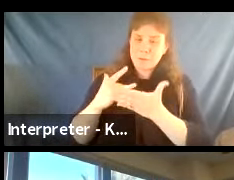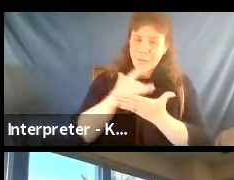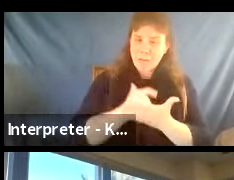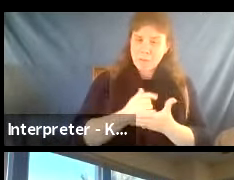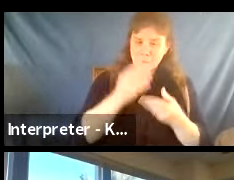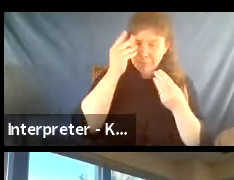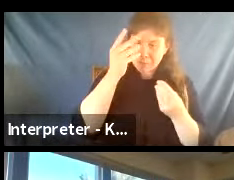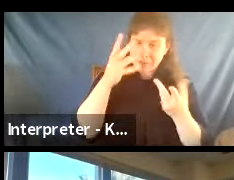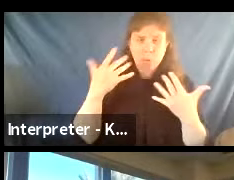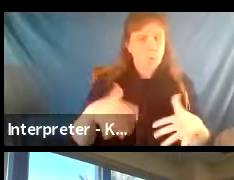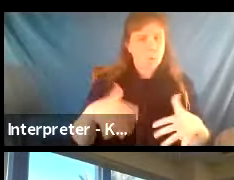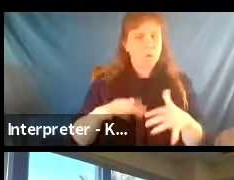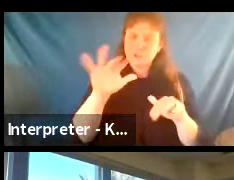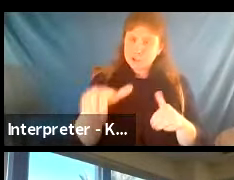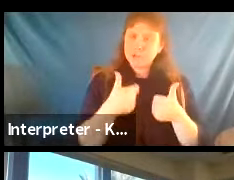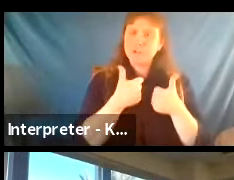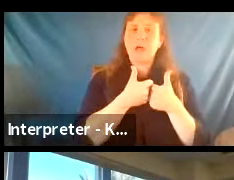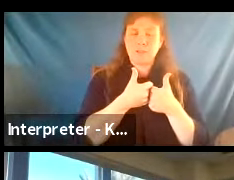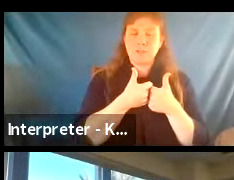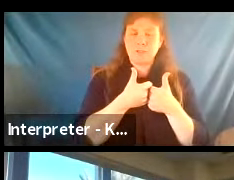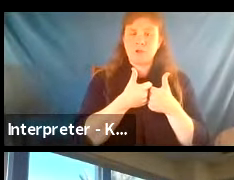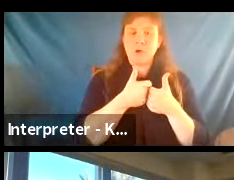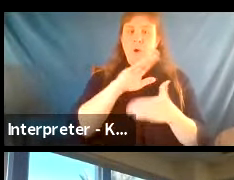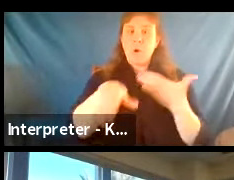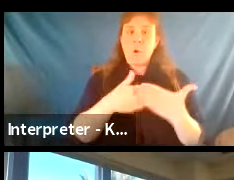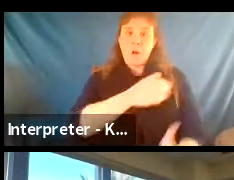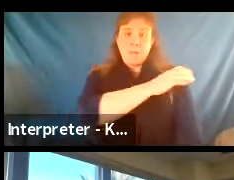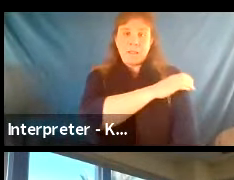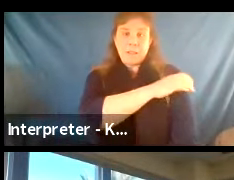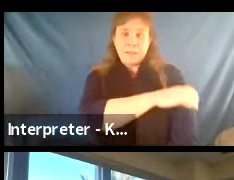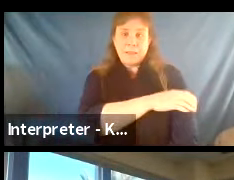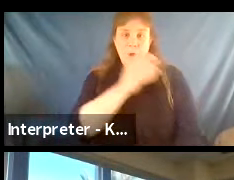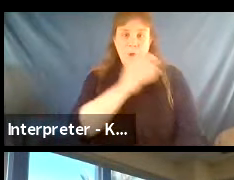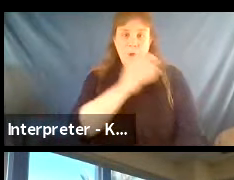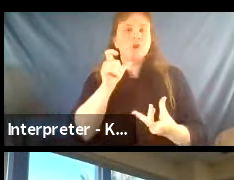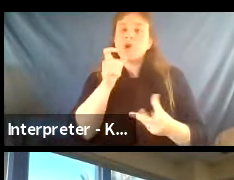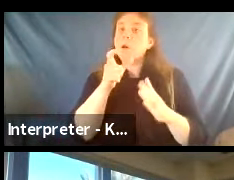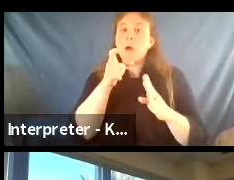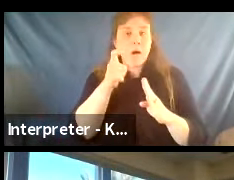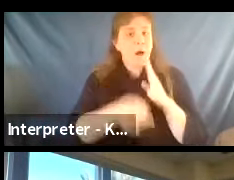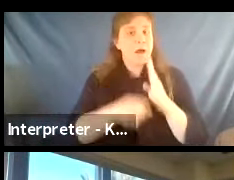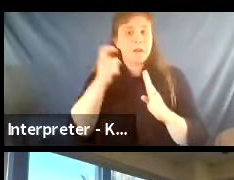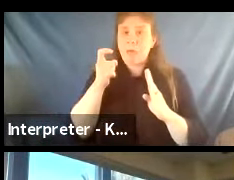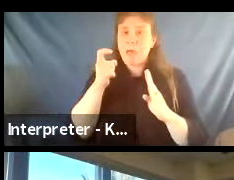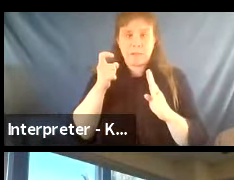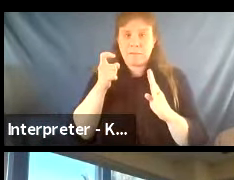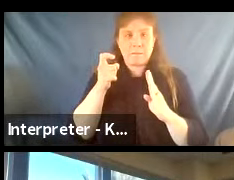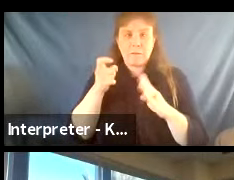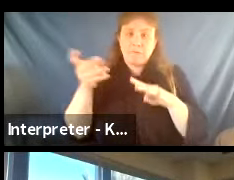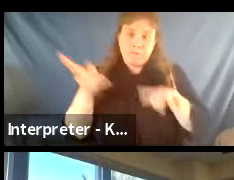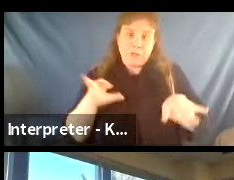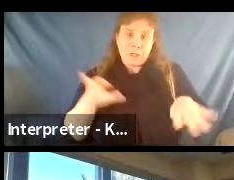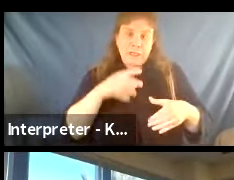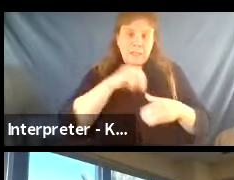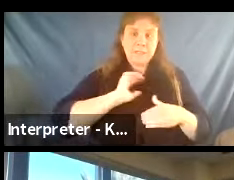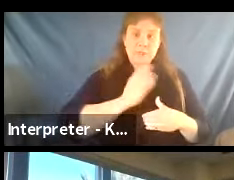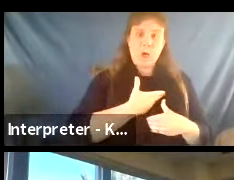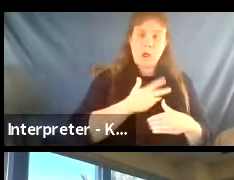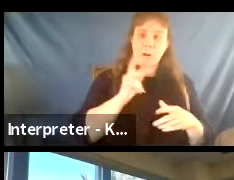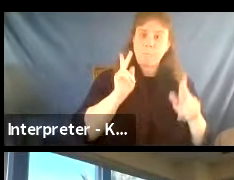in there is not sort of an automatic feed for things like that from electronic health records. So it would need to